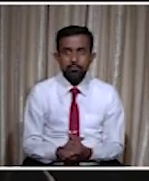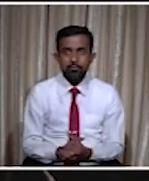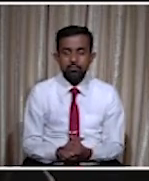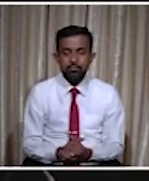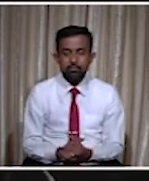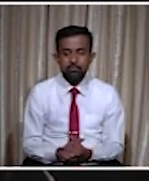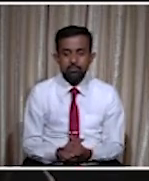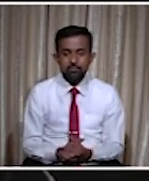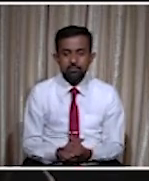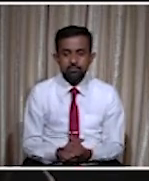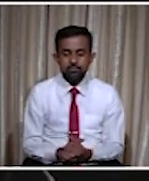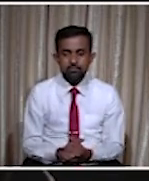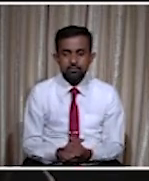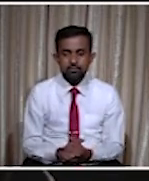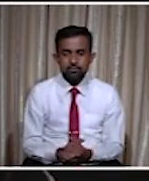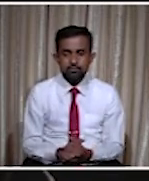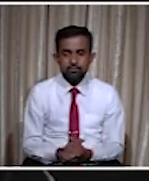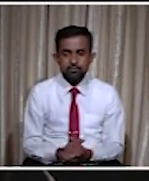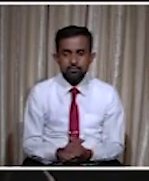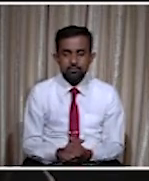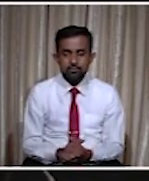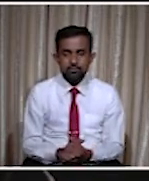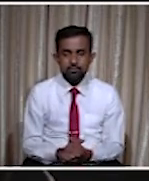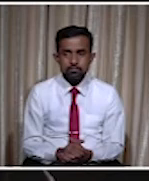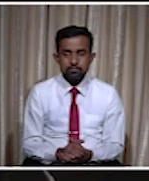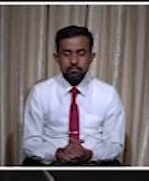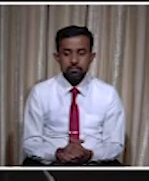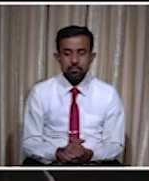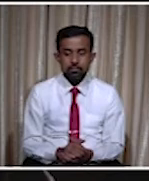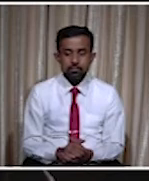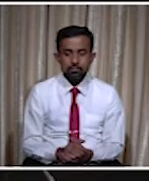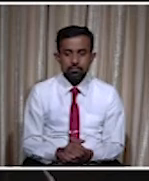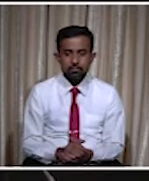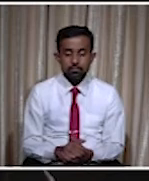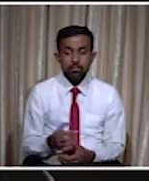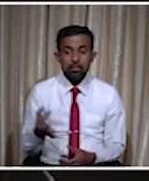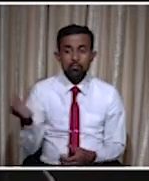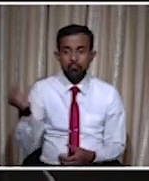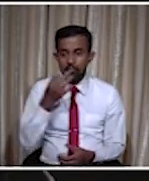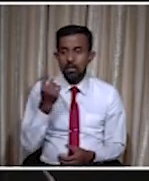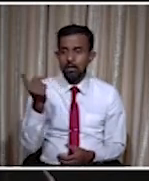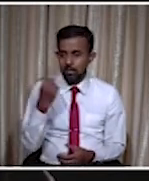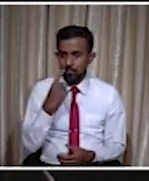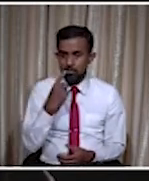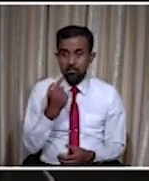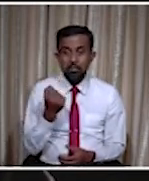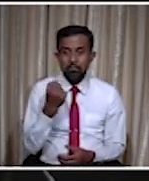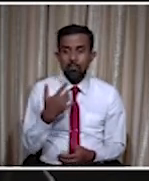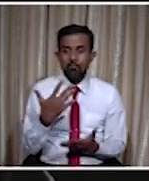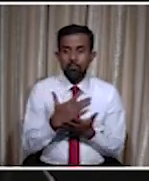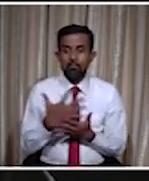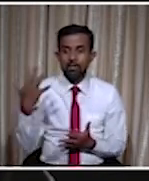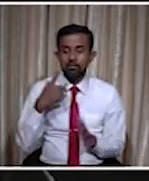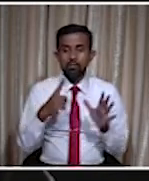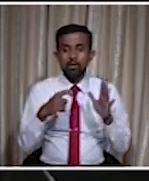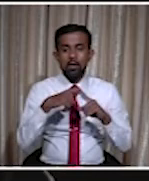areas, where this complaint had been brought to my notice, and I have brought it to the attention of His Excellency the President as well when we